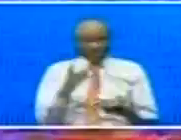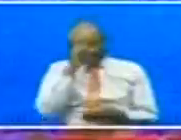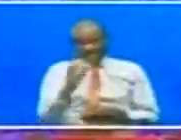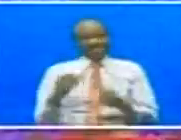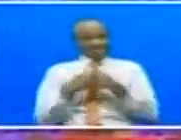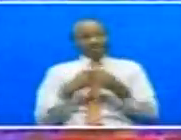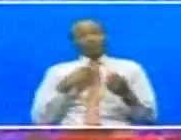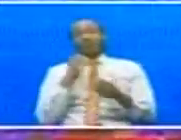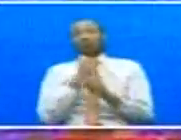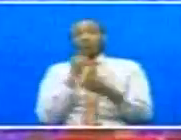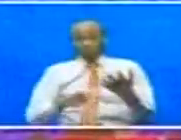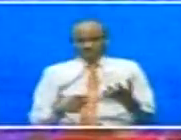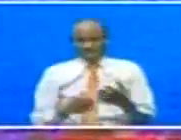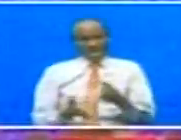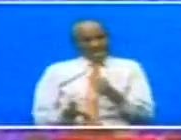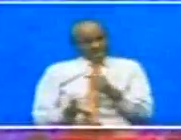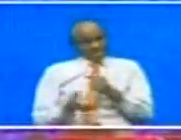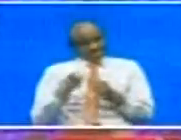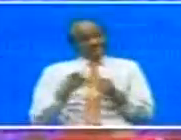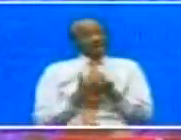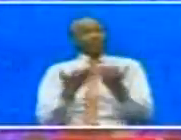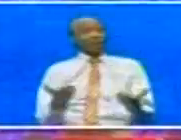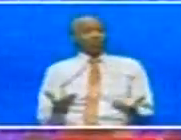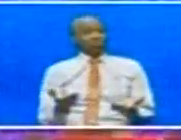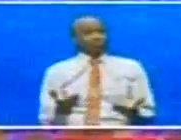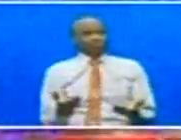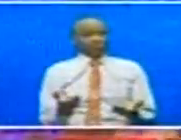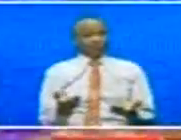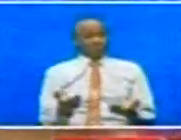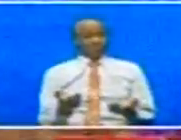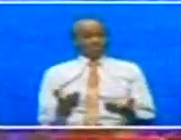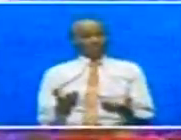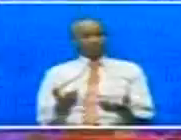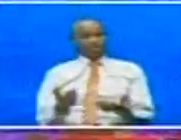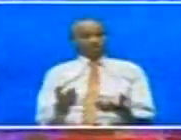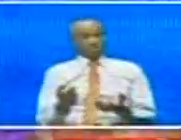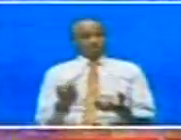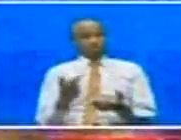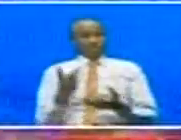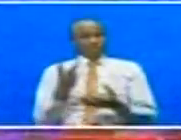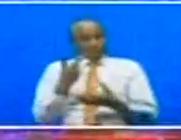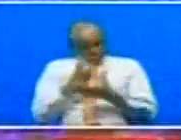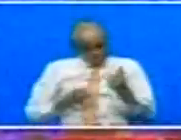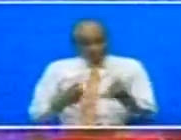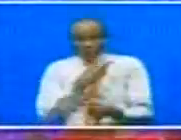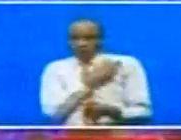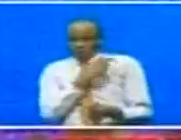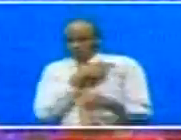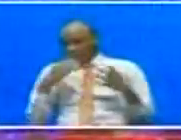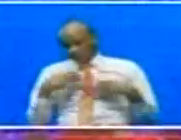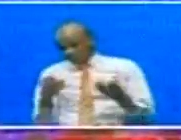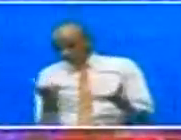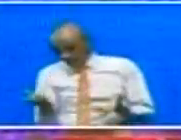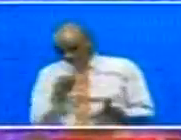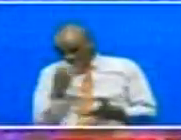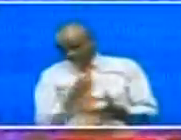challenge, it helps that we have, we consult on solutions.